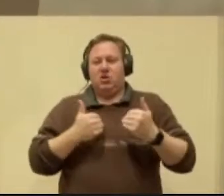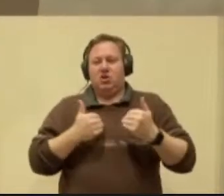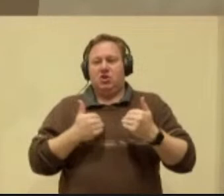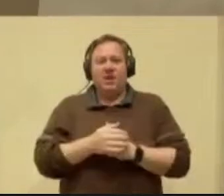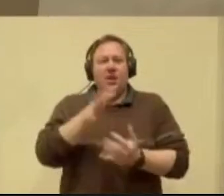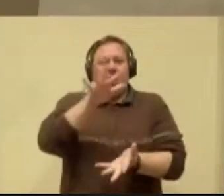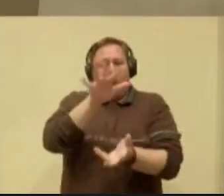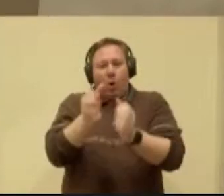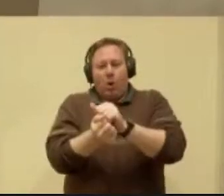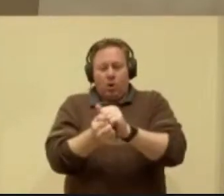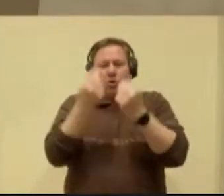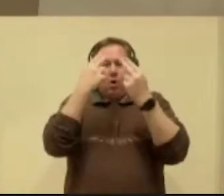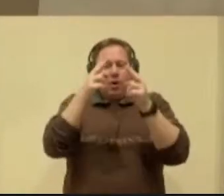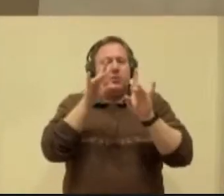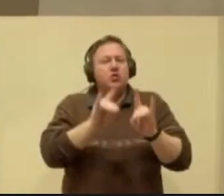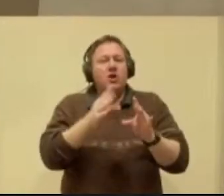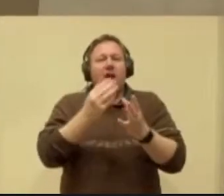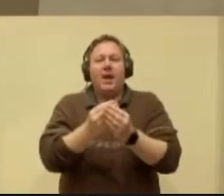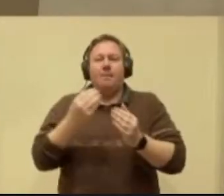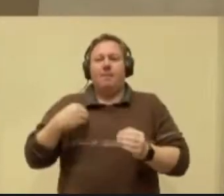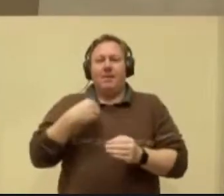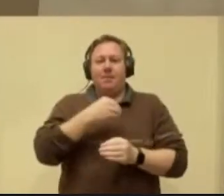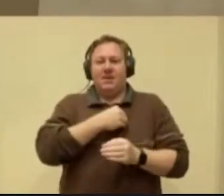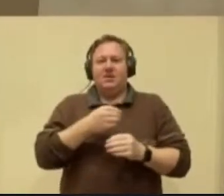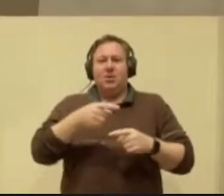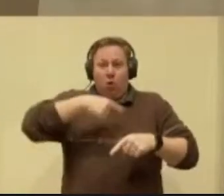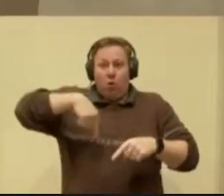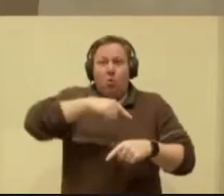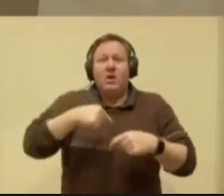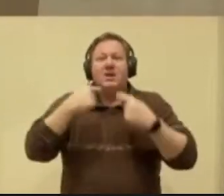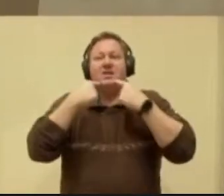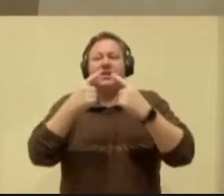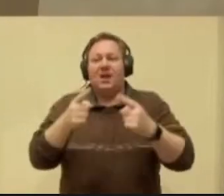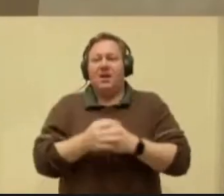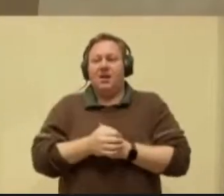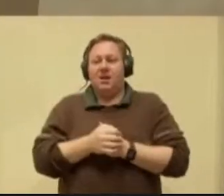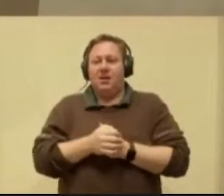honorable chair and members we are saying